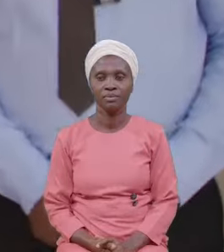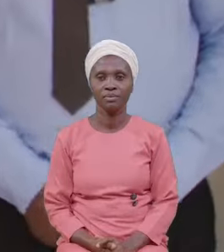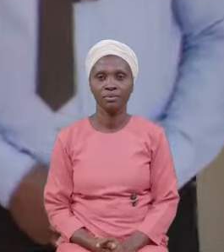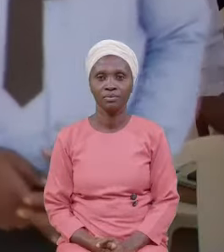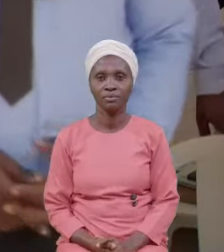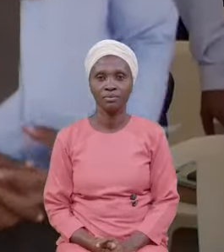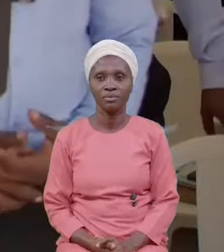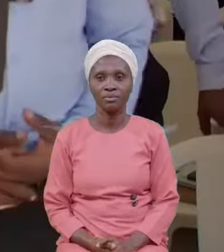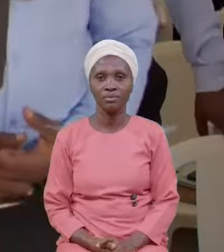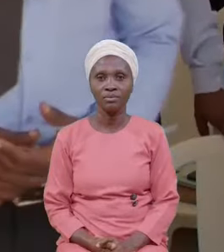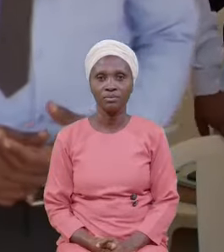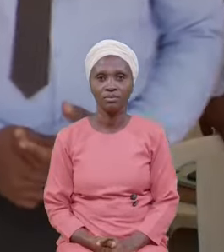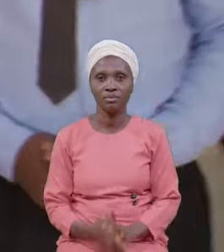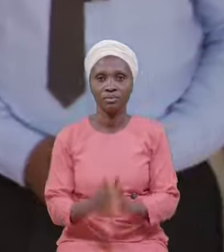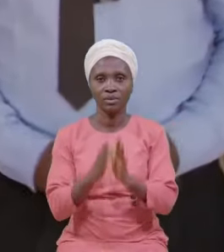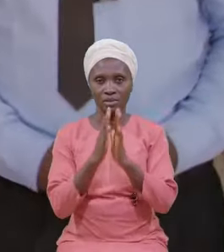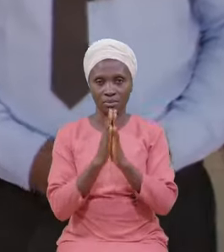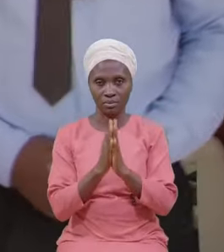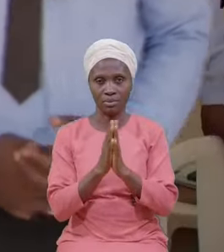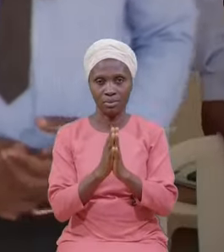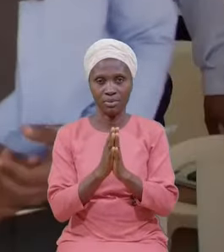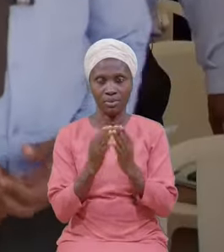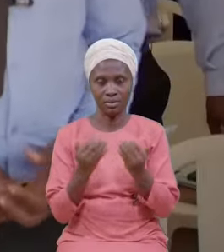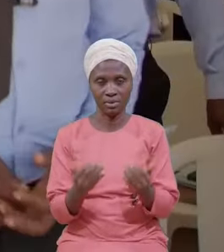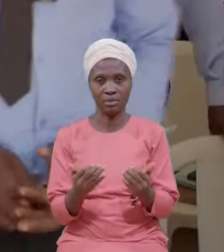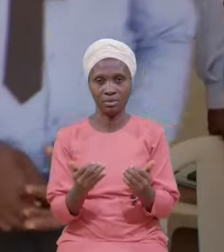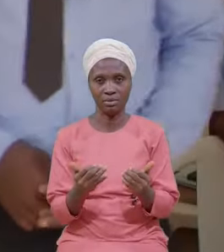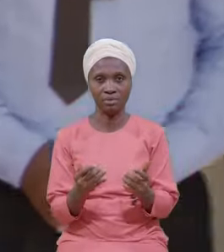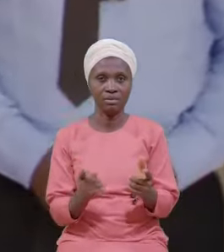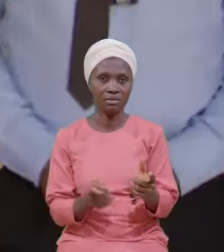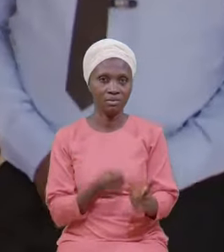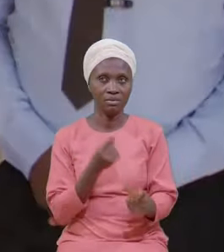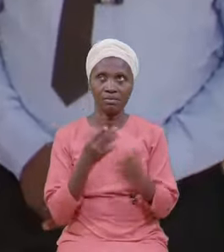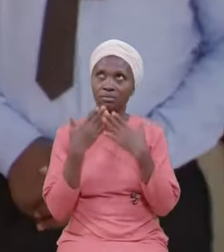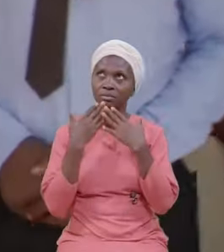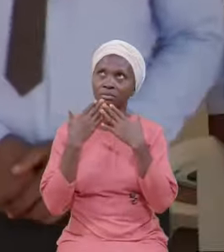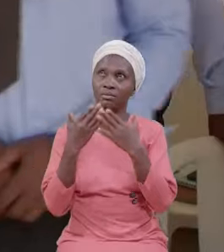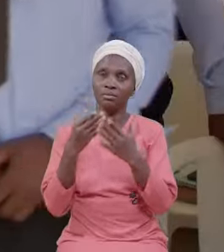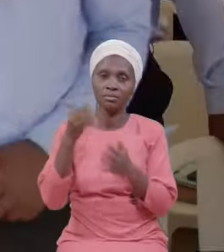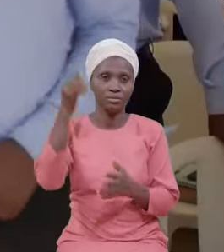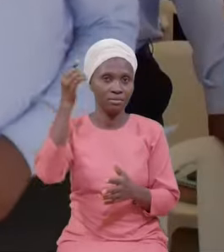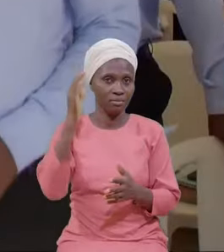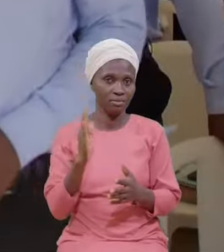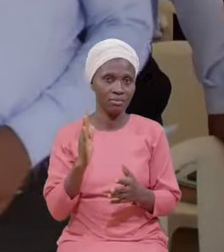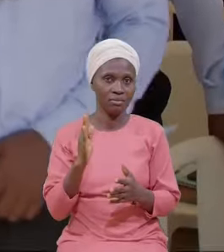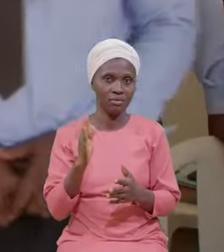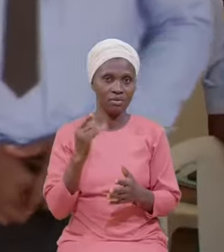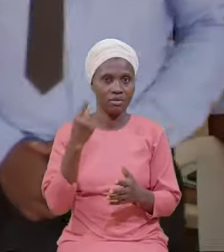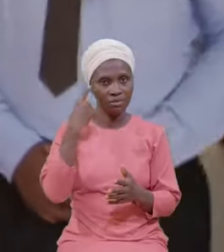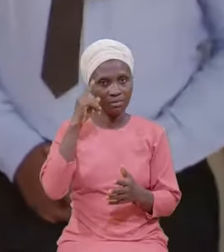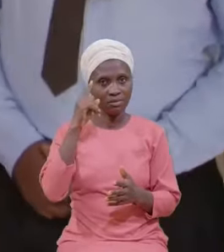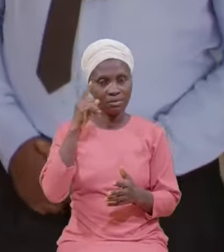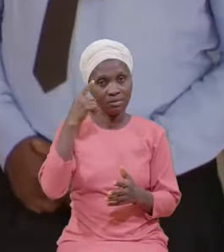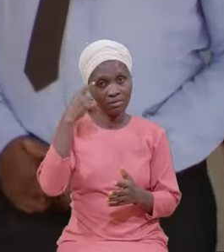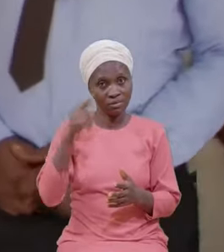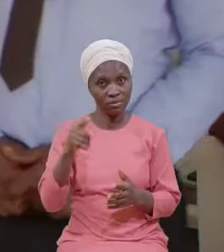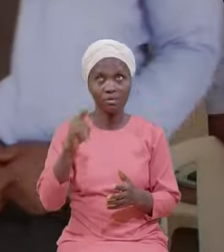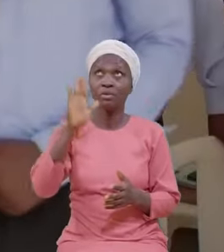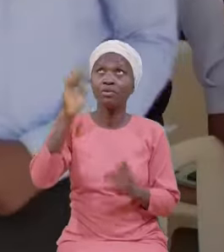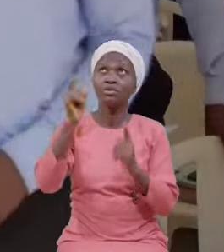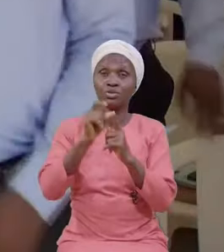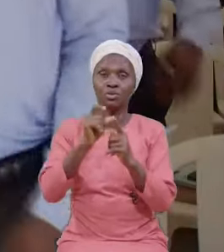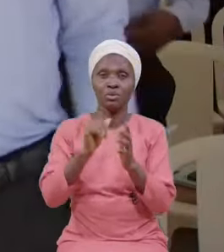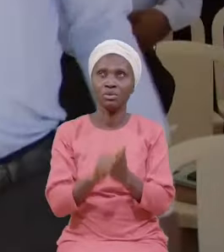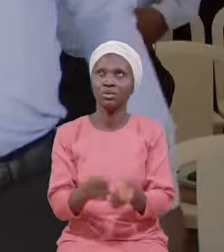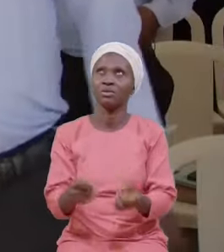let's open our mouth as we begin to thank God for his word that has come undiluted let's thank God